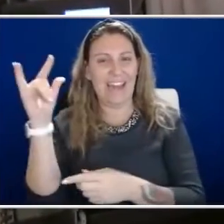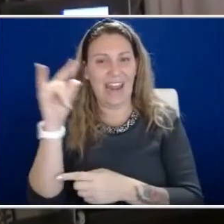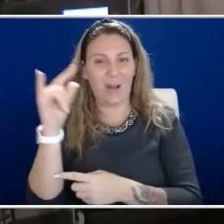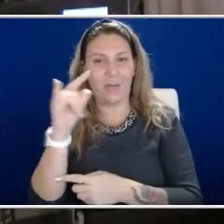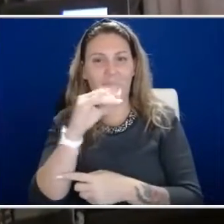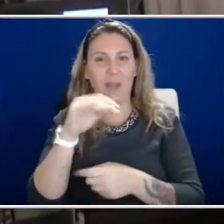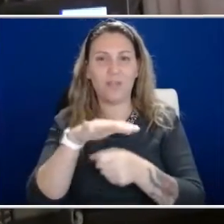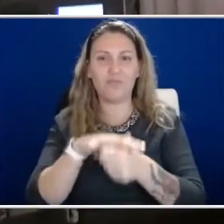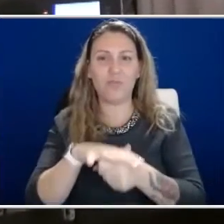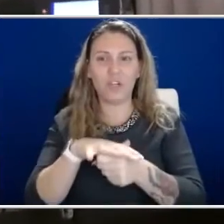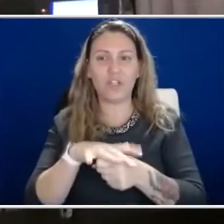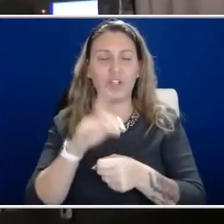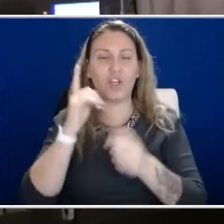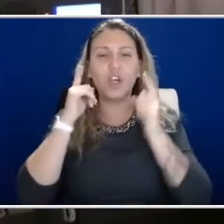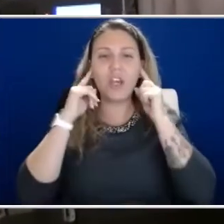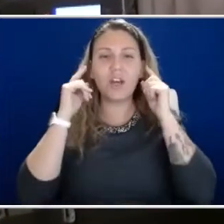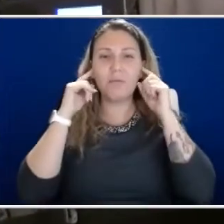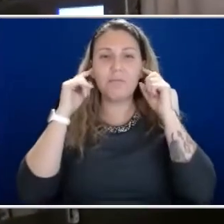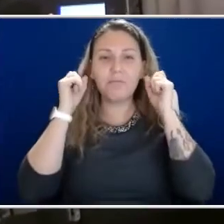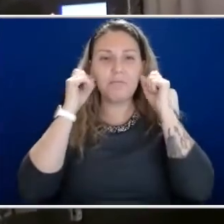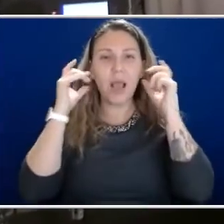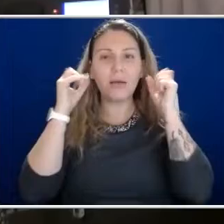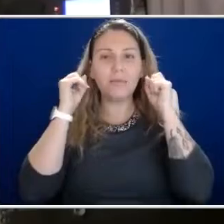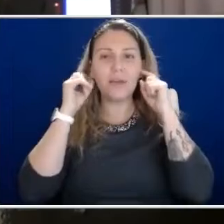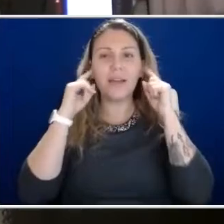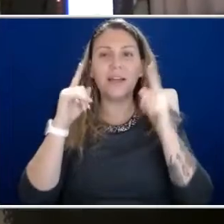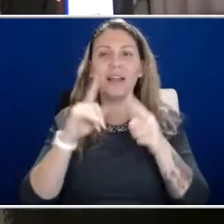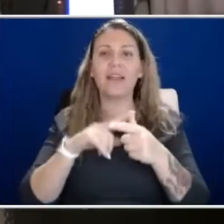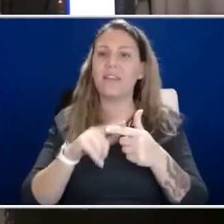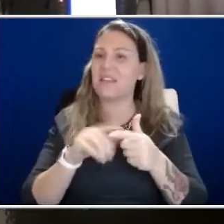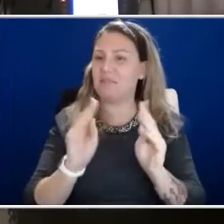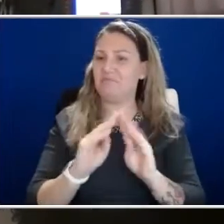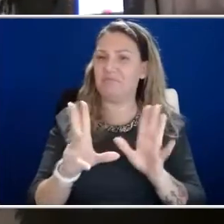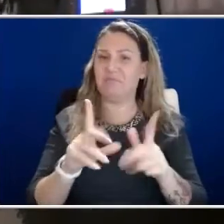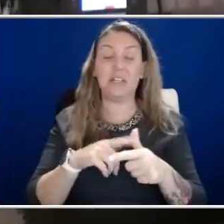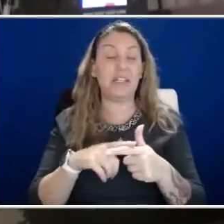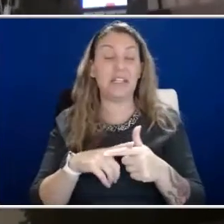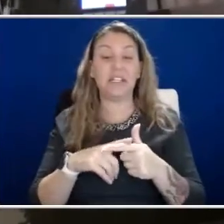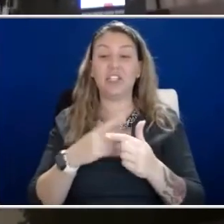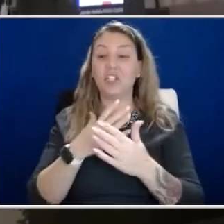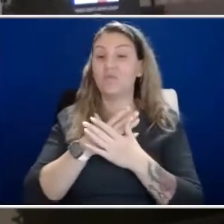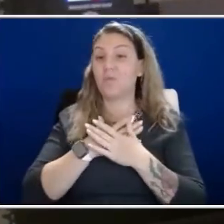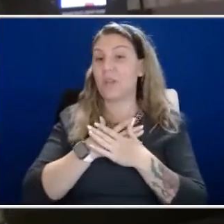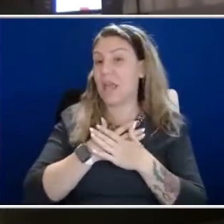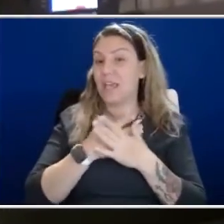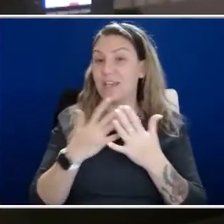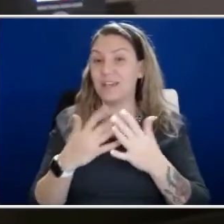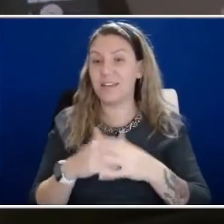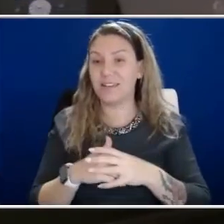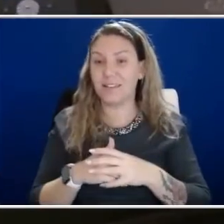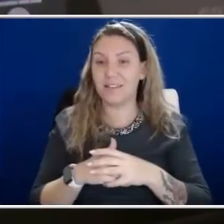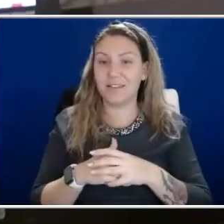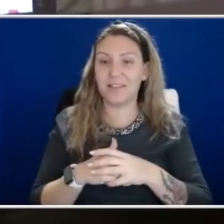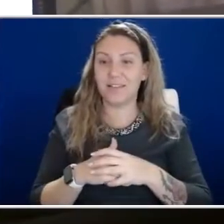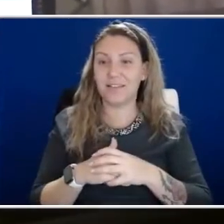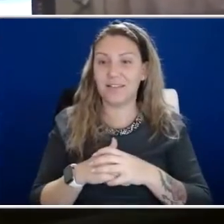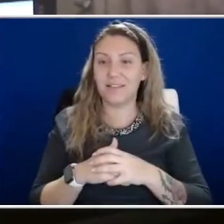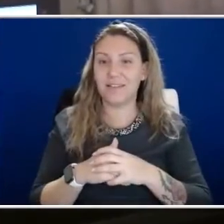ears kind of pops and then your ears clear and then it's pretty relaxing. I'm going to let you get back.